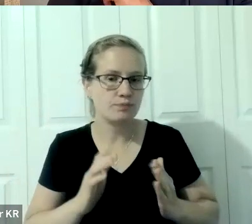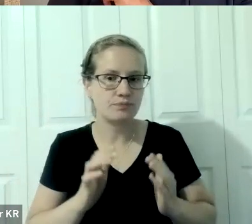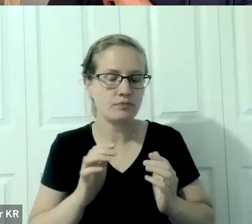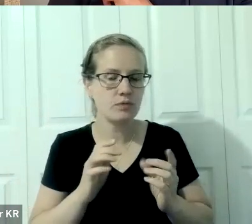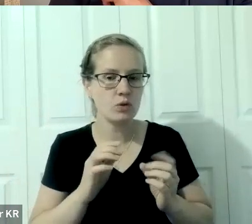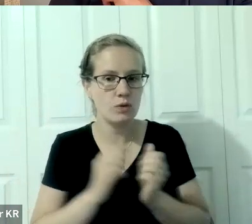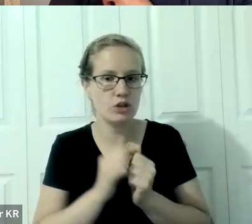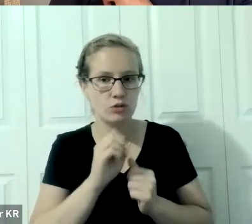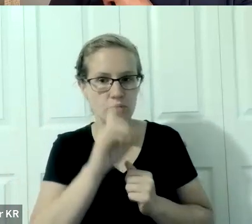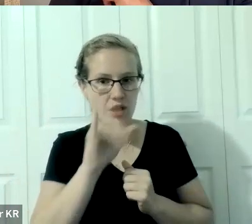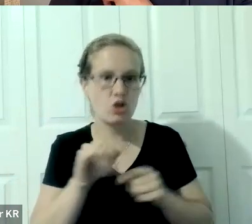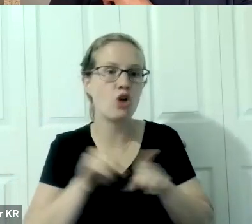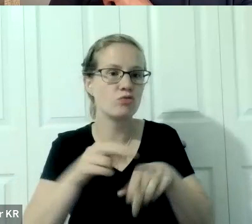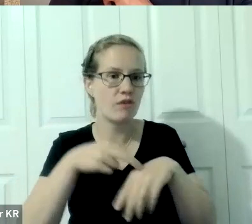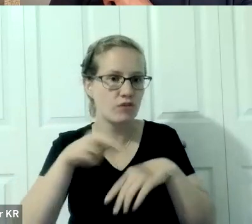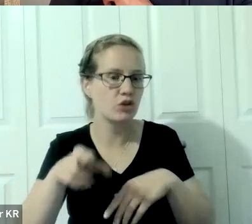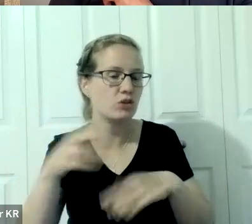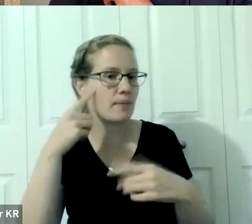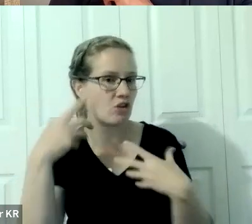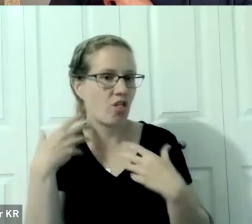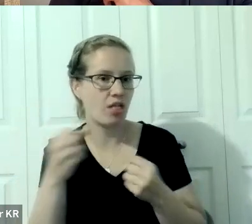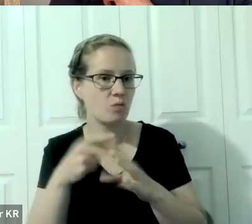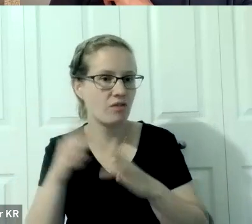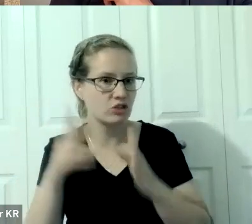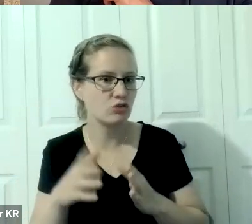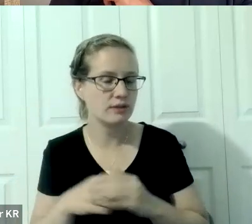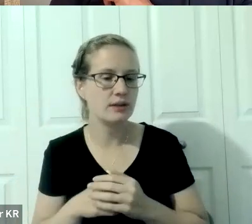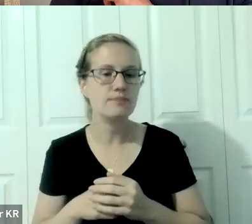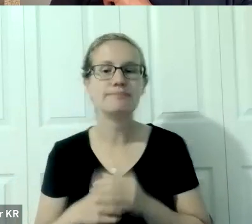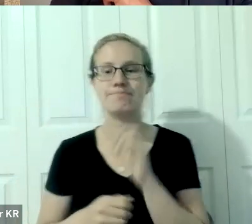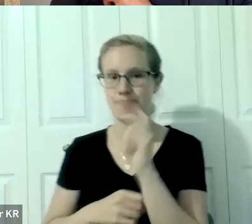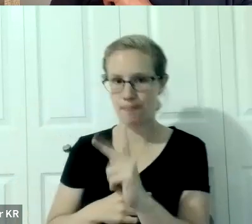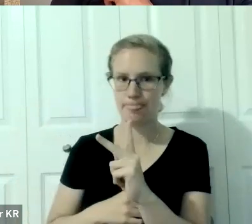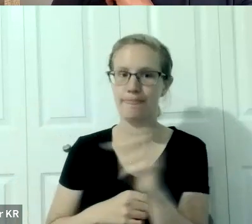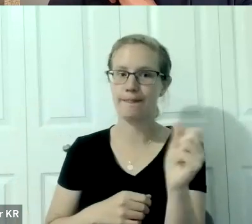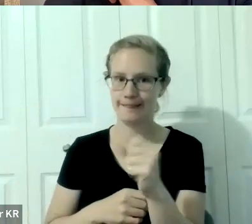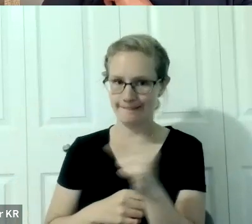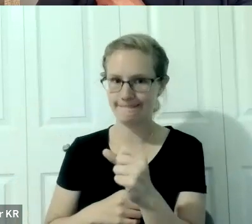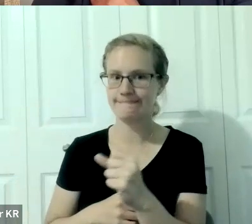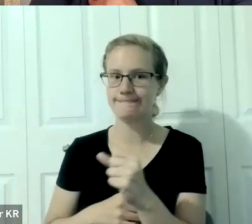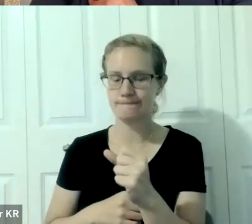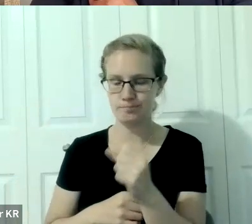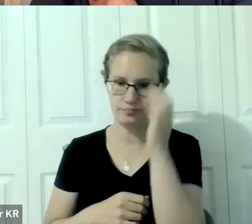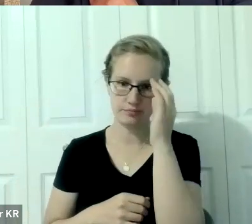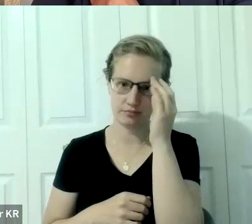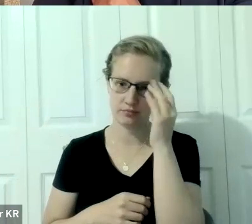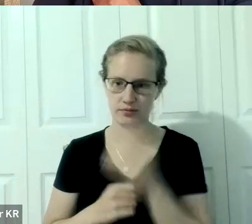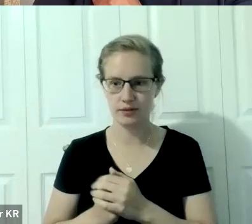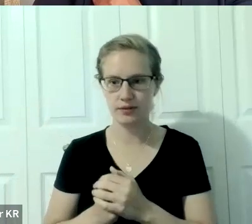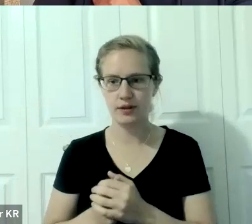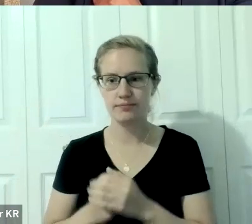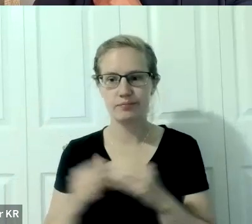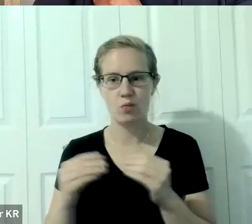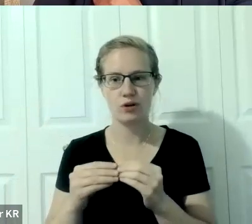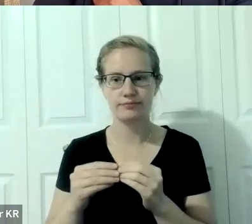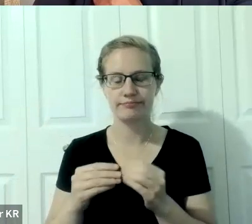scrupulosity, also refer to a mental health professional. Okay. Yes. It does seem to be a somewhat more